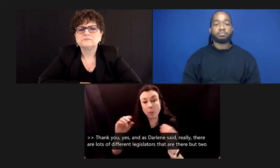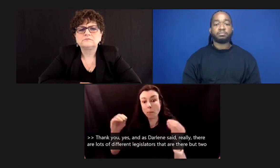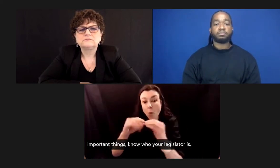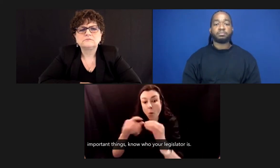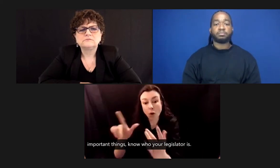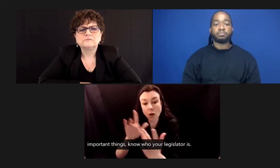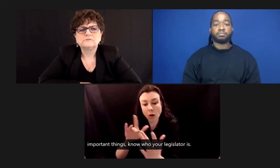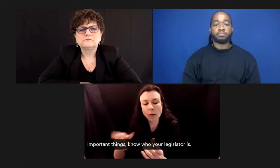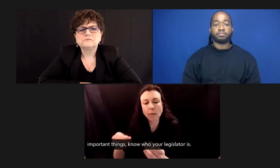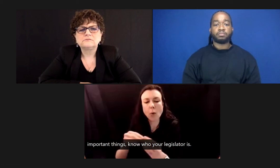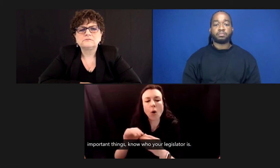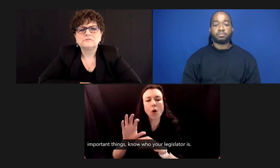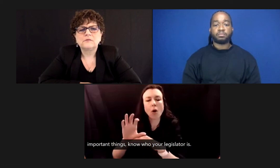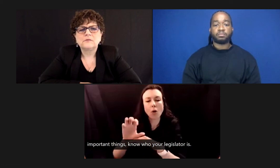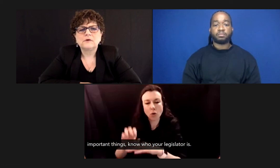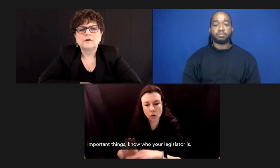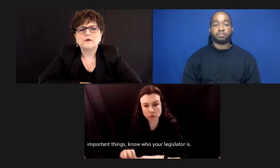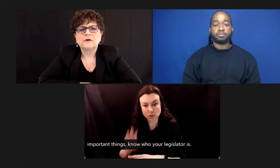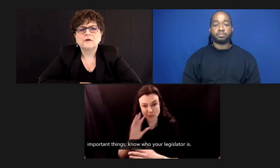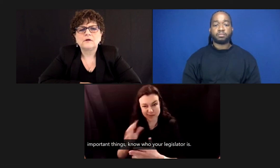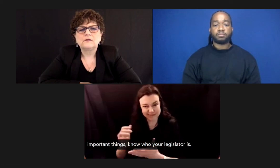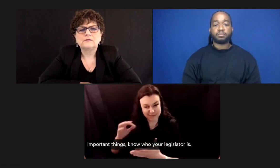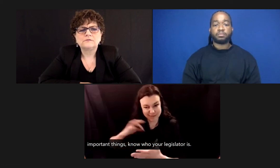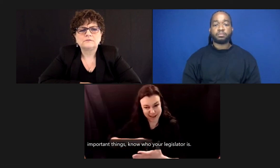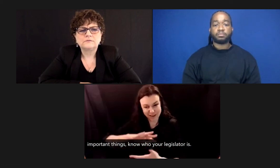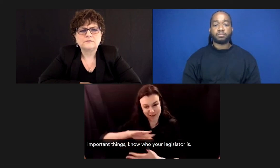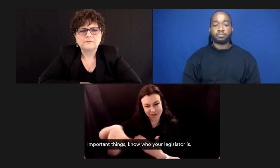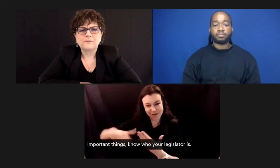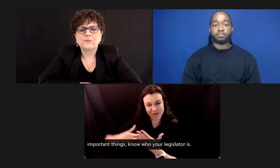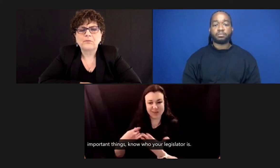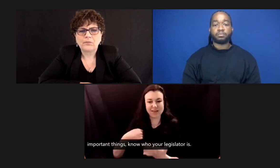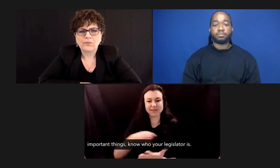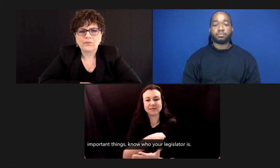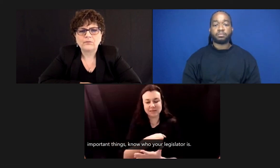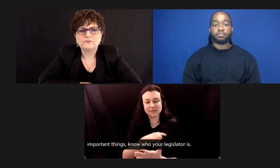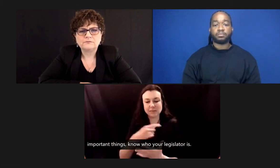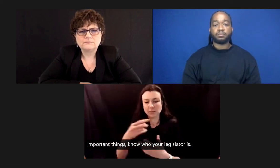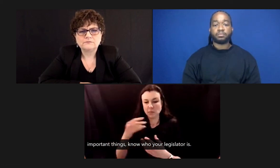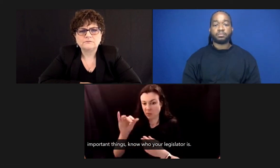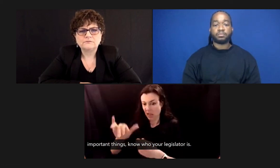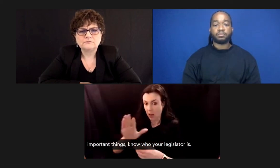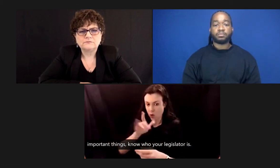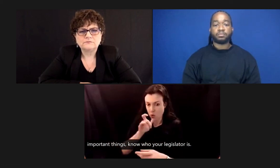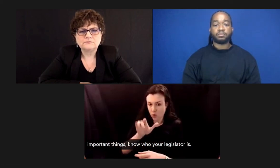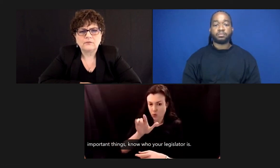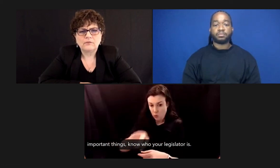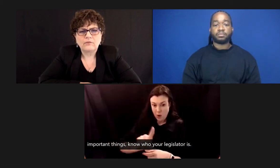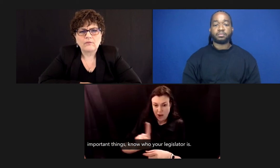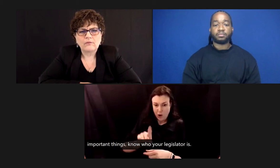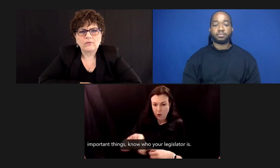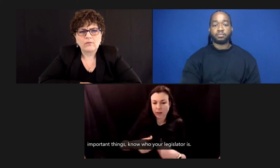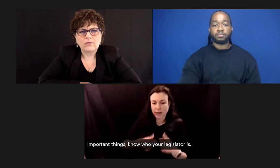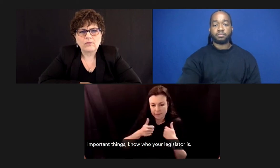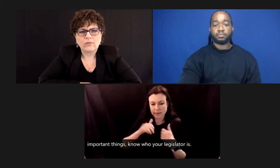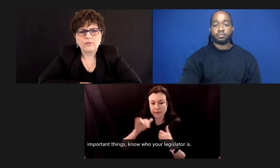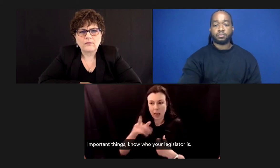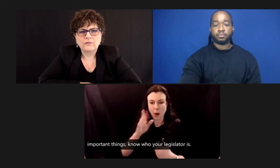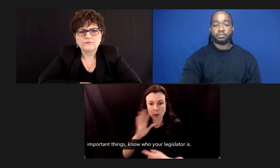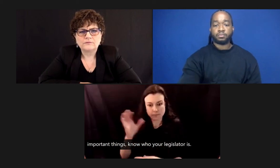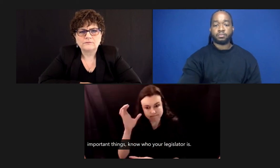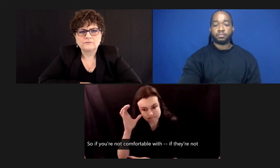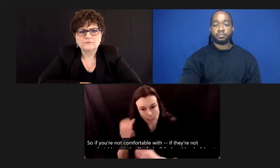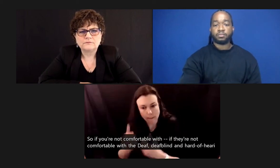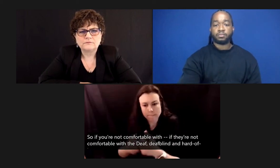or they're not comfortable with the deaf or deafblind or hard of hearing community, it really benefits all for you to develop that